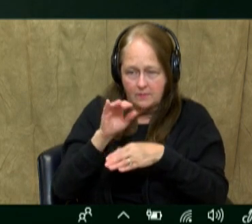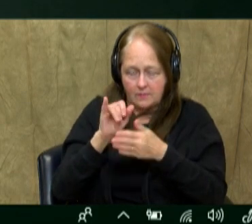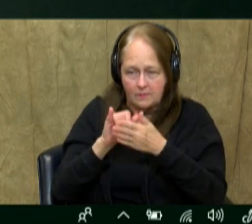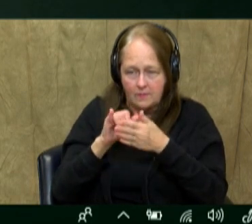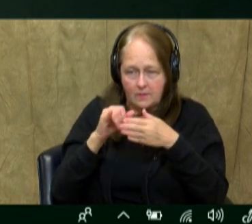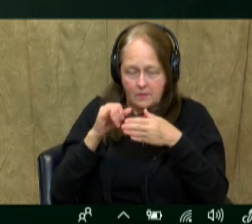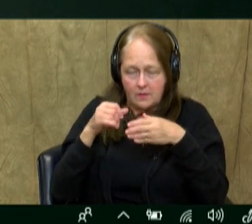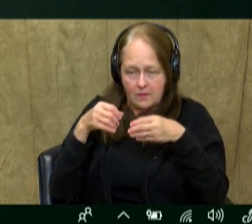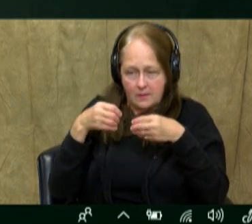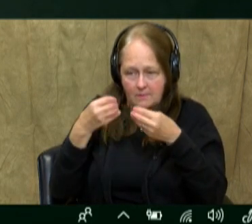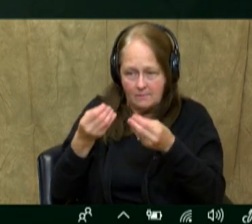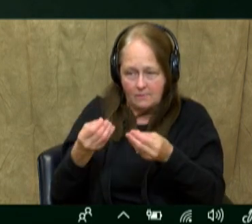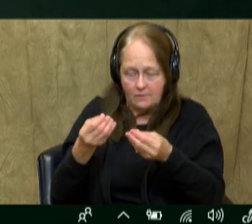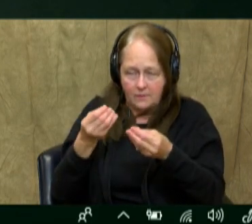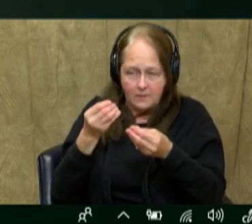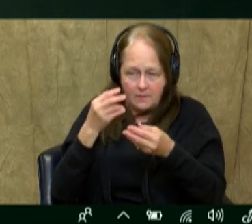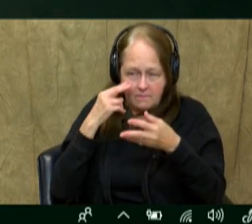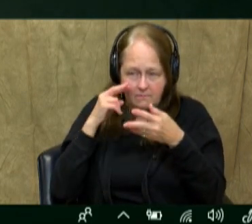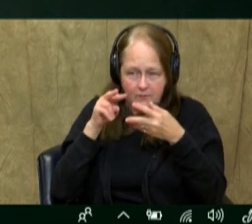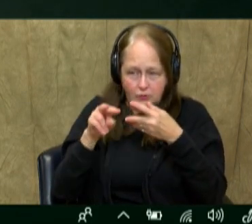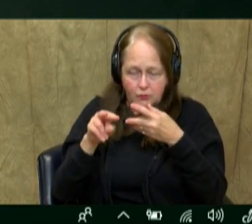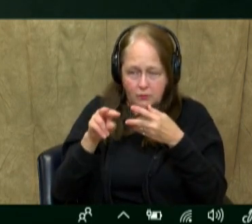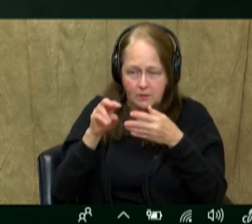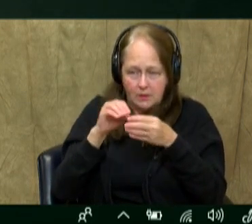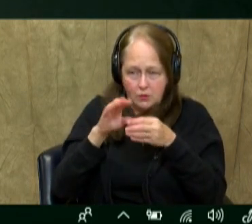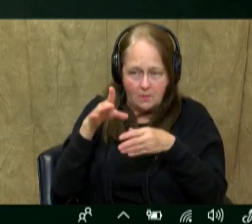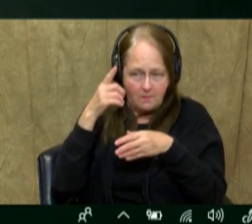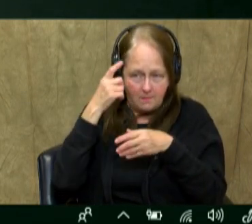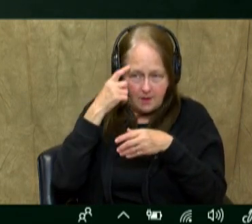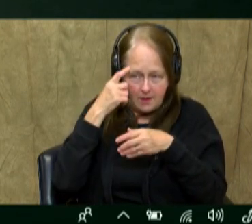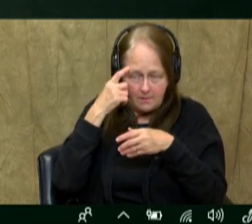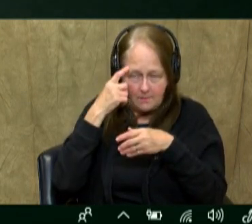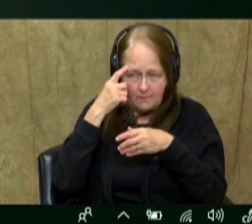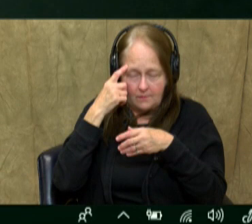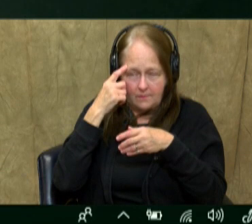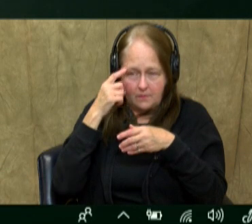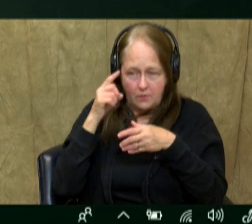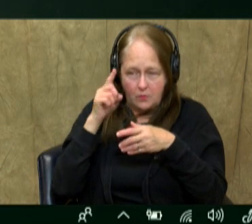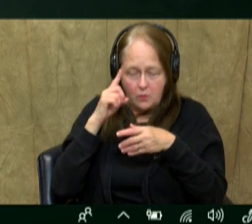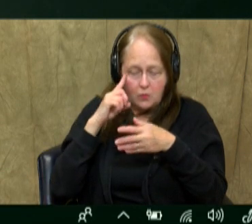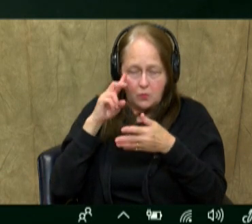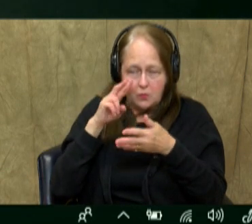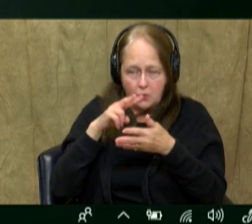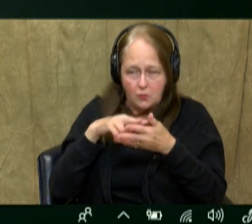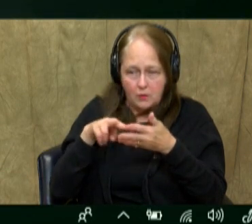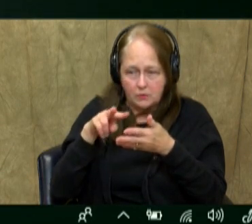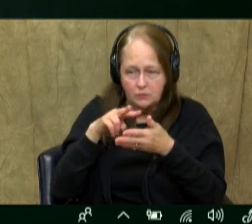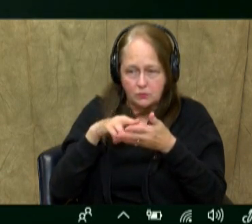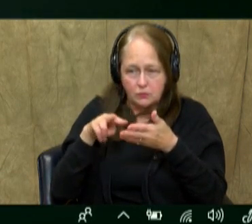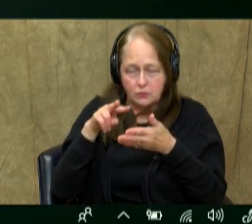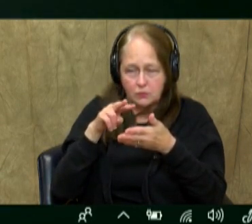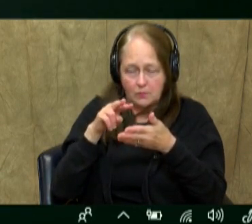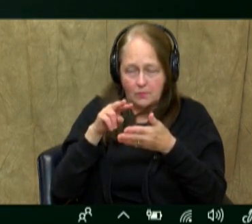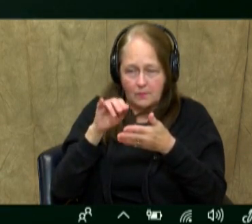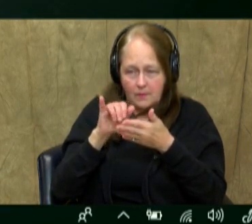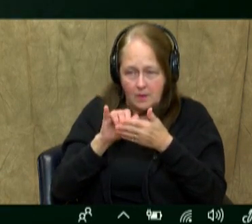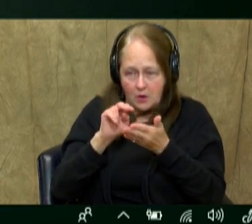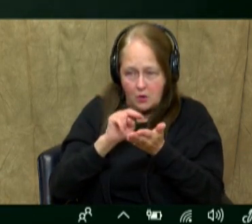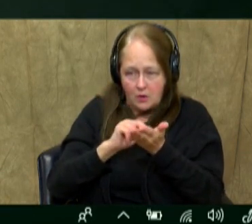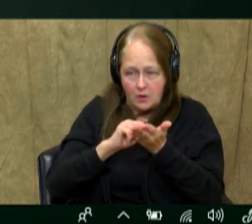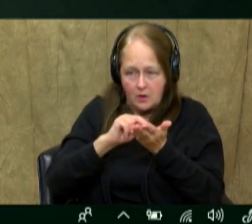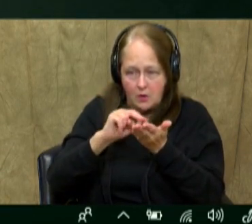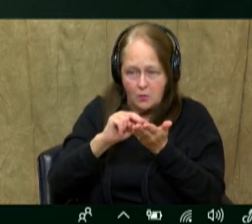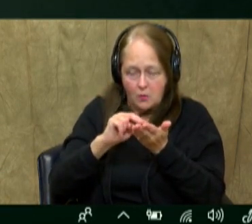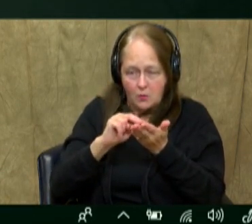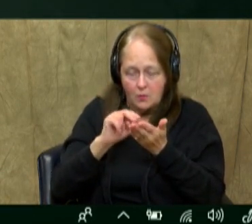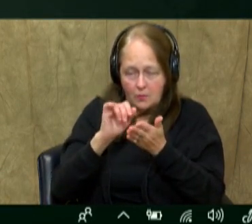way of taking notes so that you have a visual image in your mind. Research shows that when you sketch note like this, when